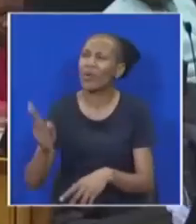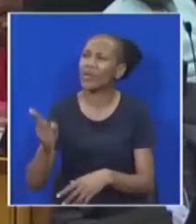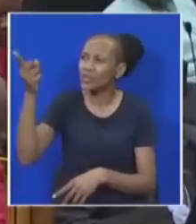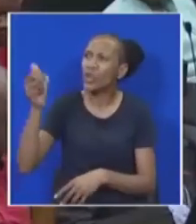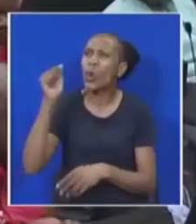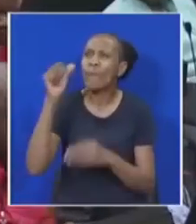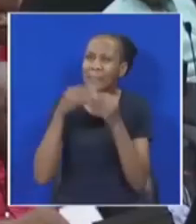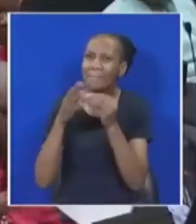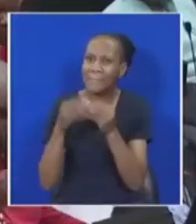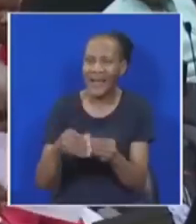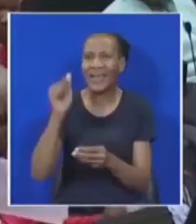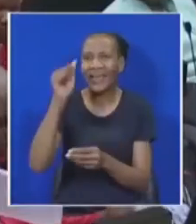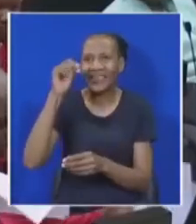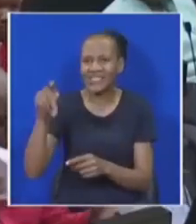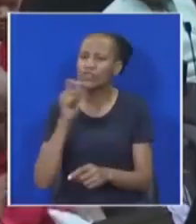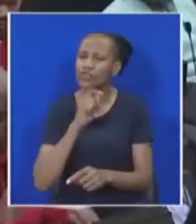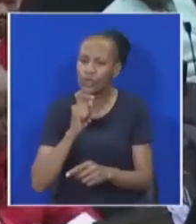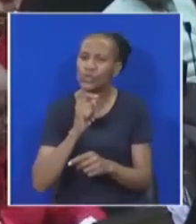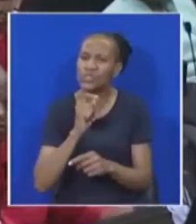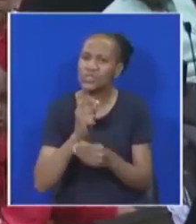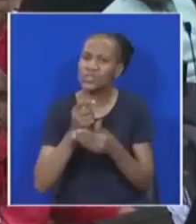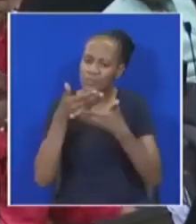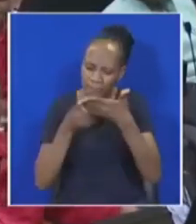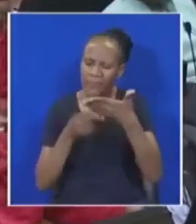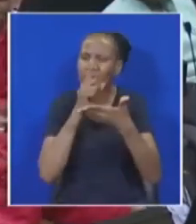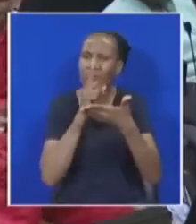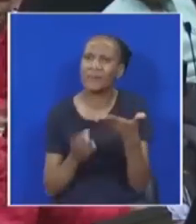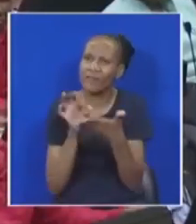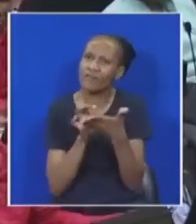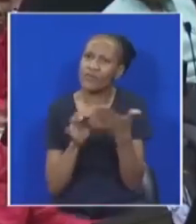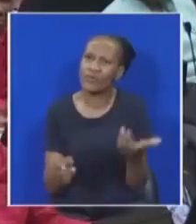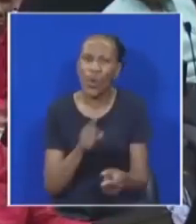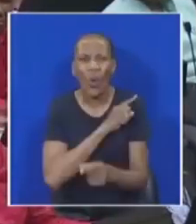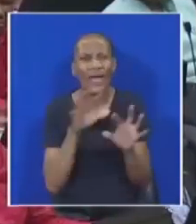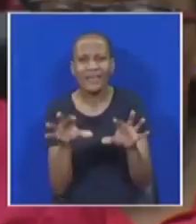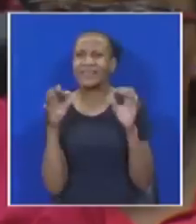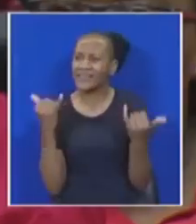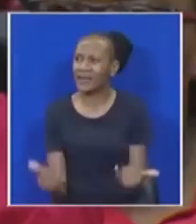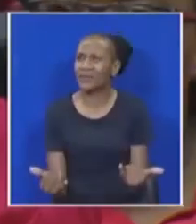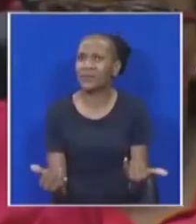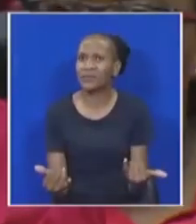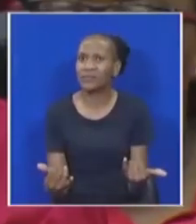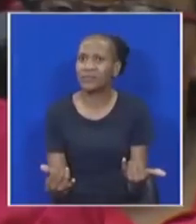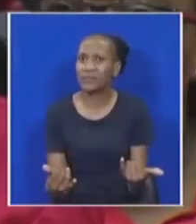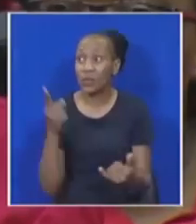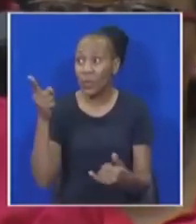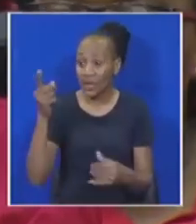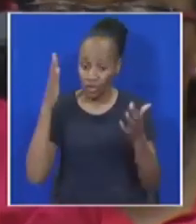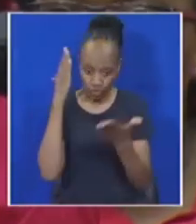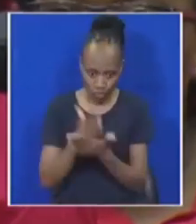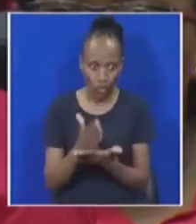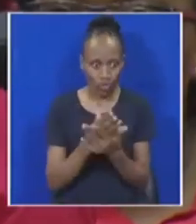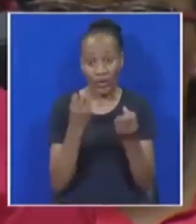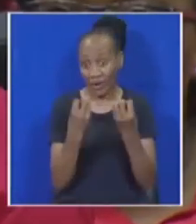ANC members to use the secret ballot? Honourable Member. Why are you afraid of Honourable using Member. The secret ballot if you are sure about your